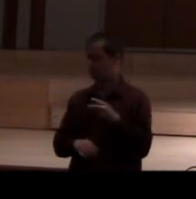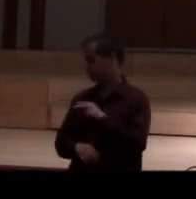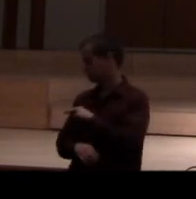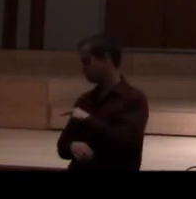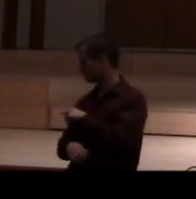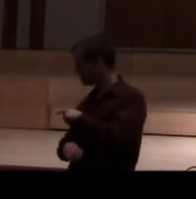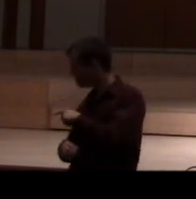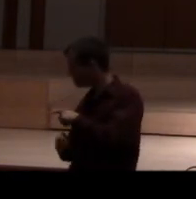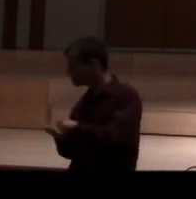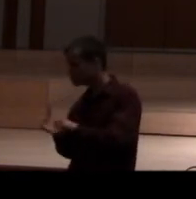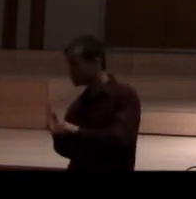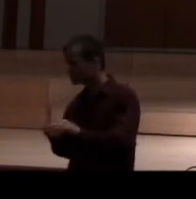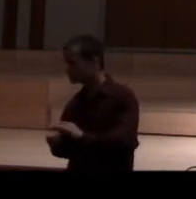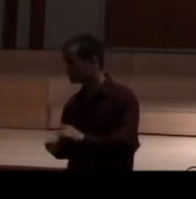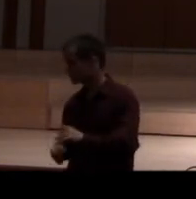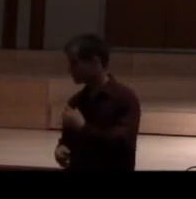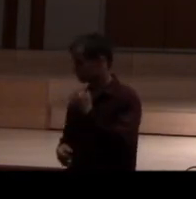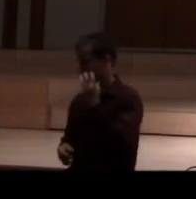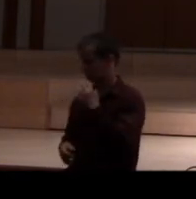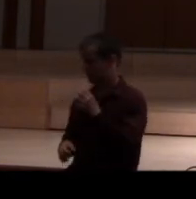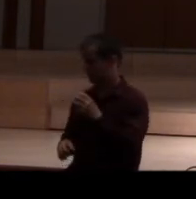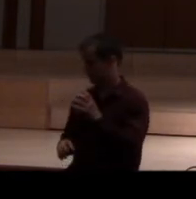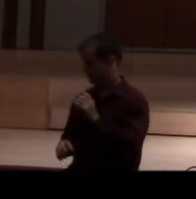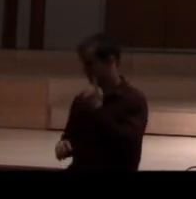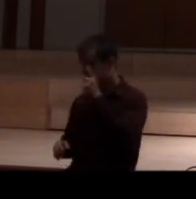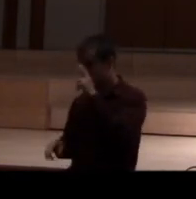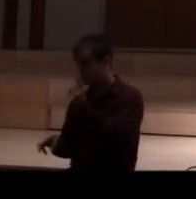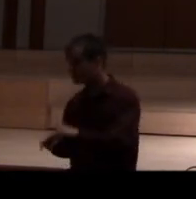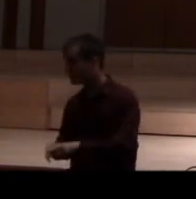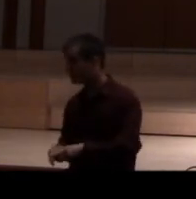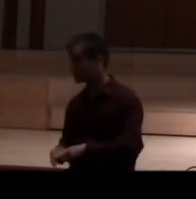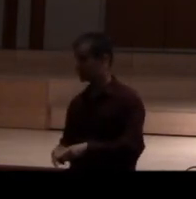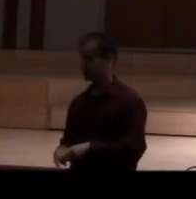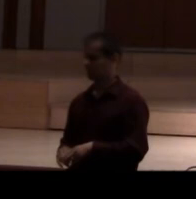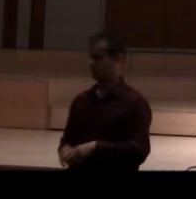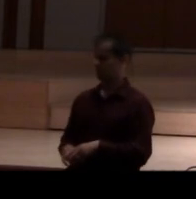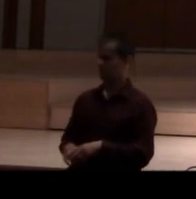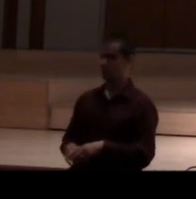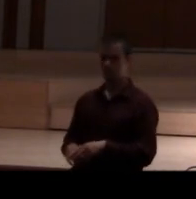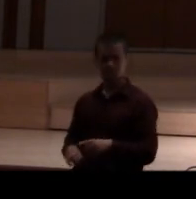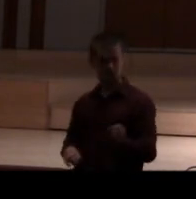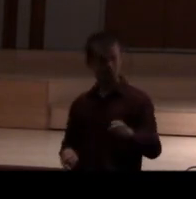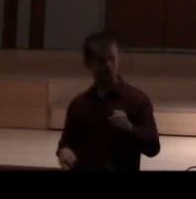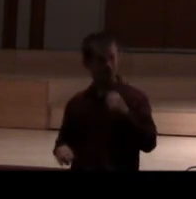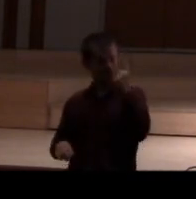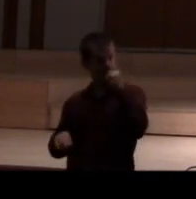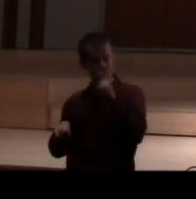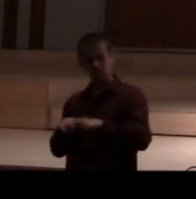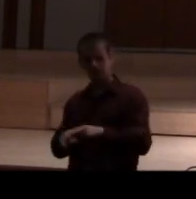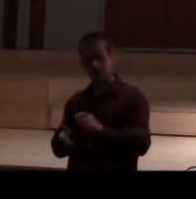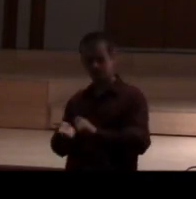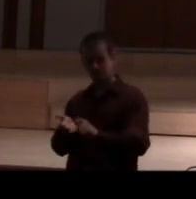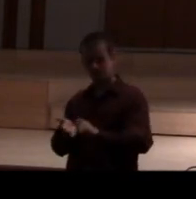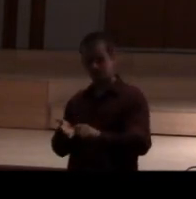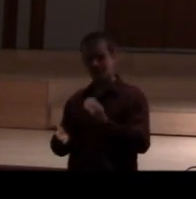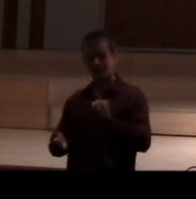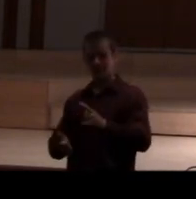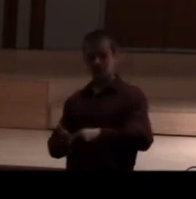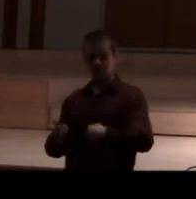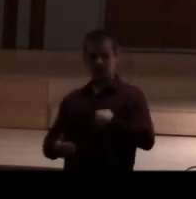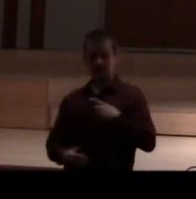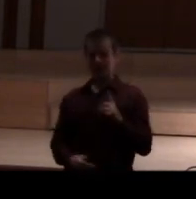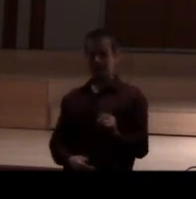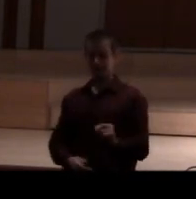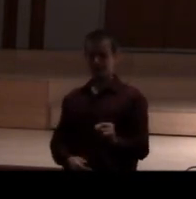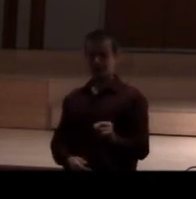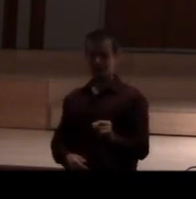writing a story? Wow, you're just like doing that for fun?" And I said, "Yeah, I'm doing it for fun, because writing is what I do